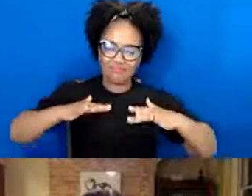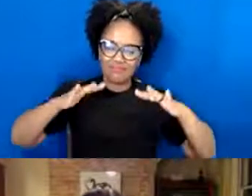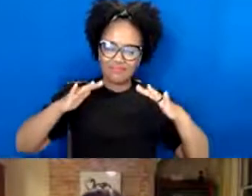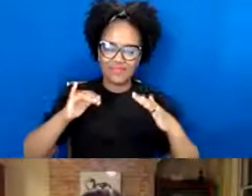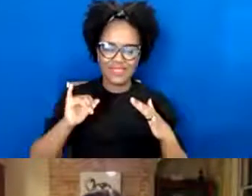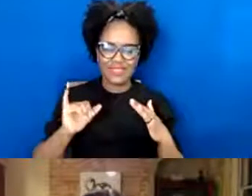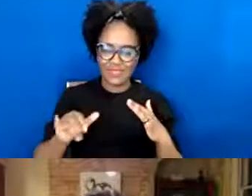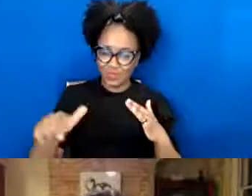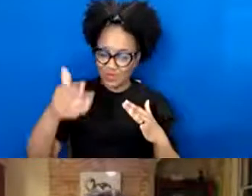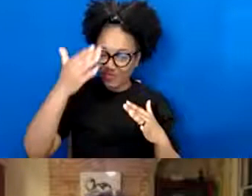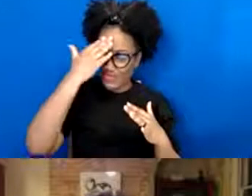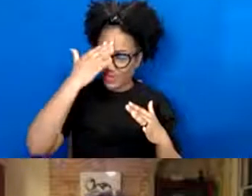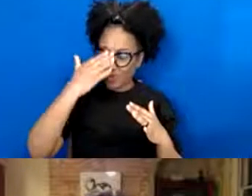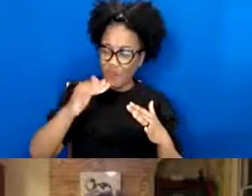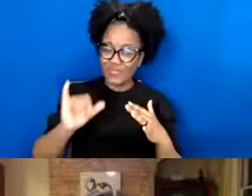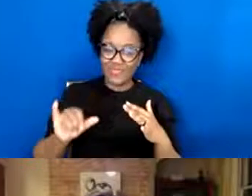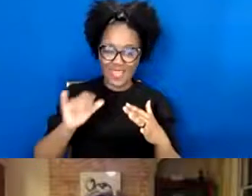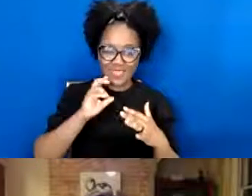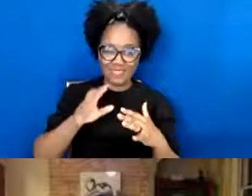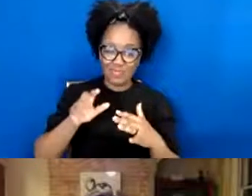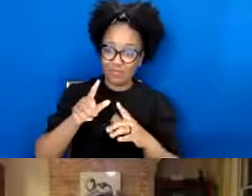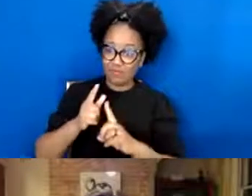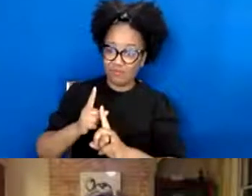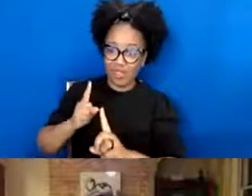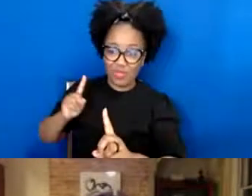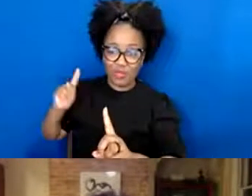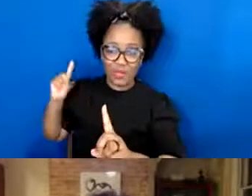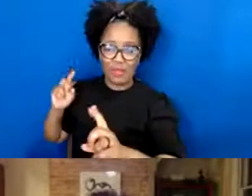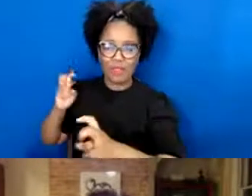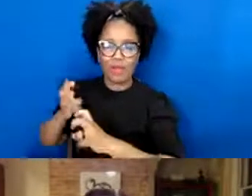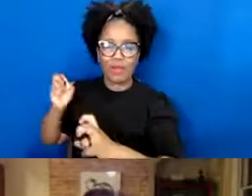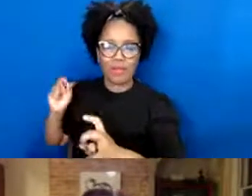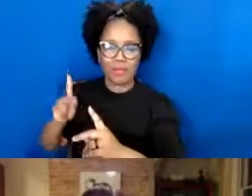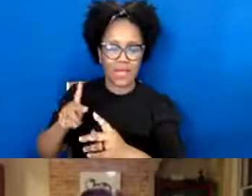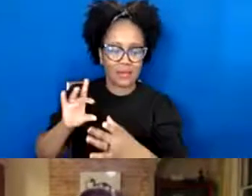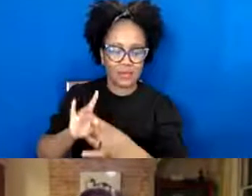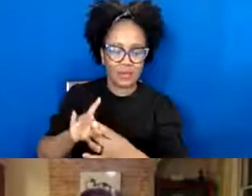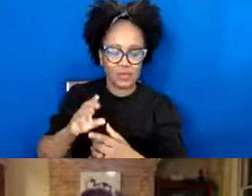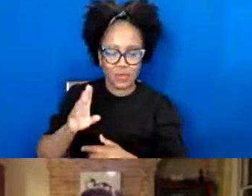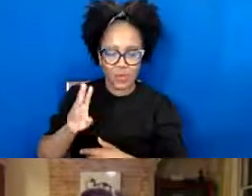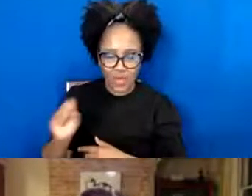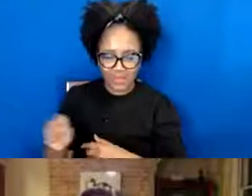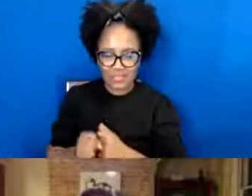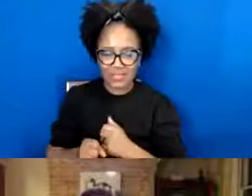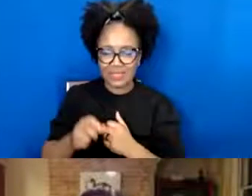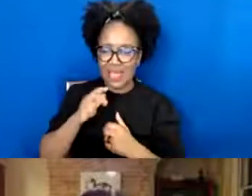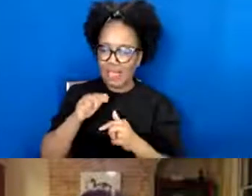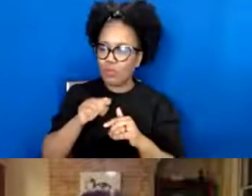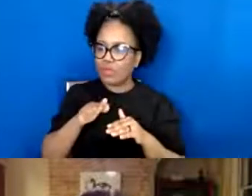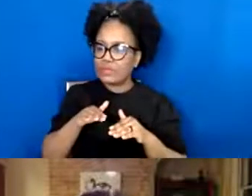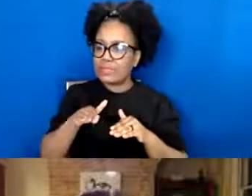was, the harder being back was? I tiptoed so as not to stomp up and down spiral